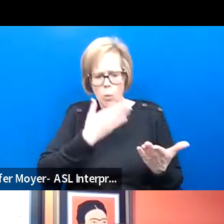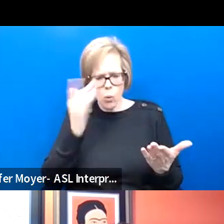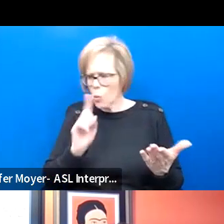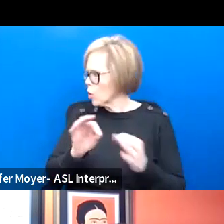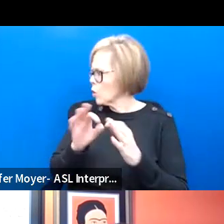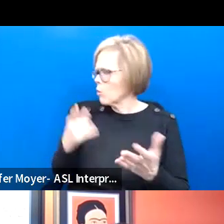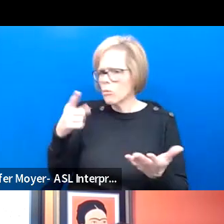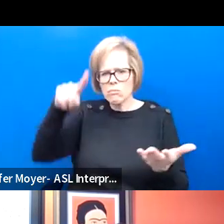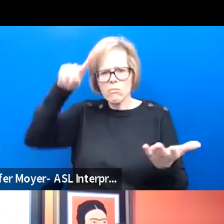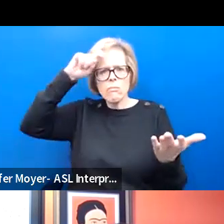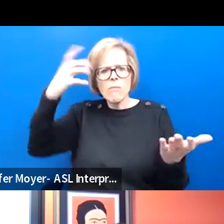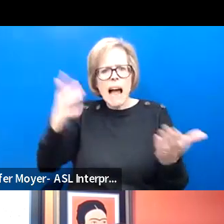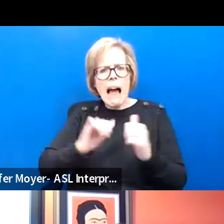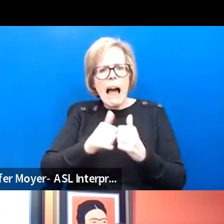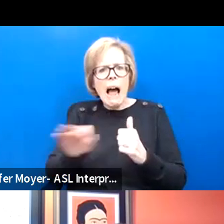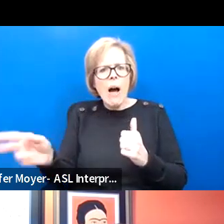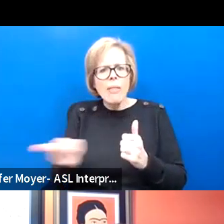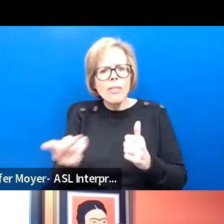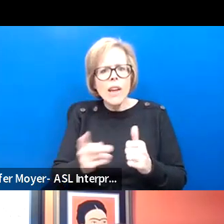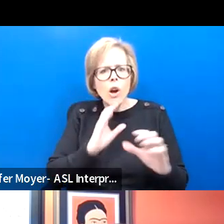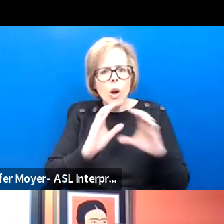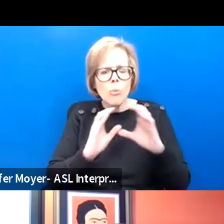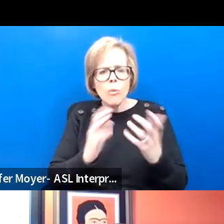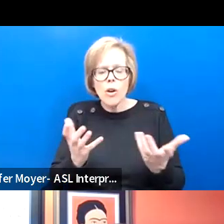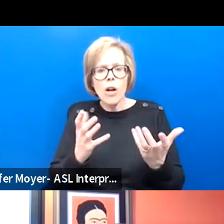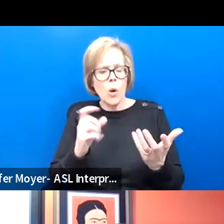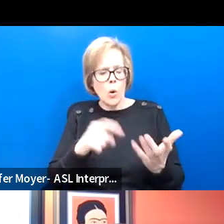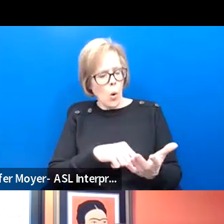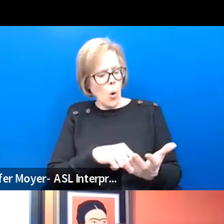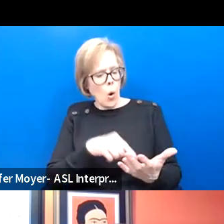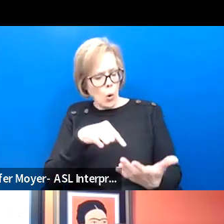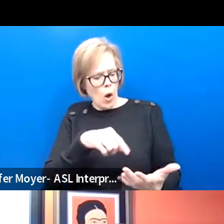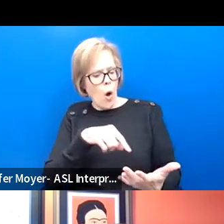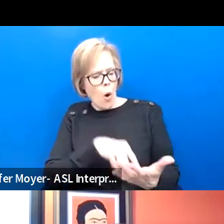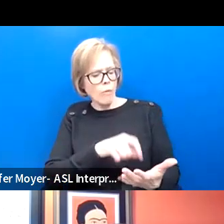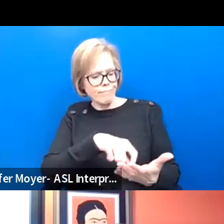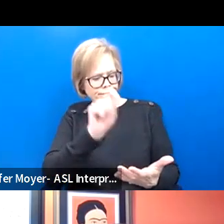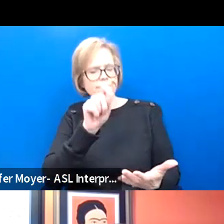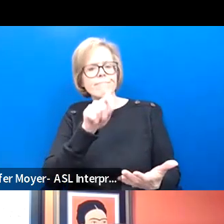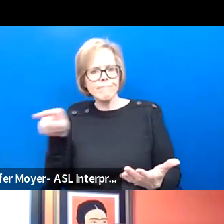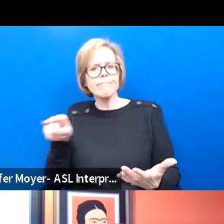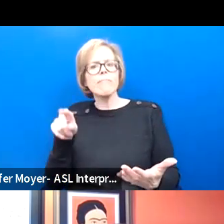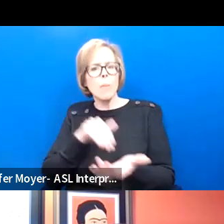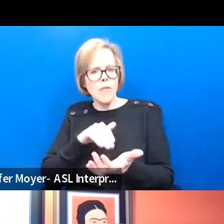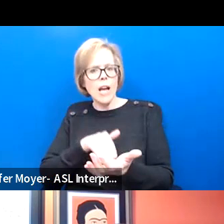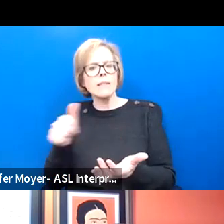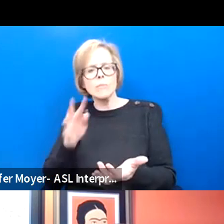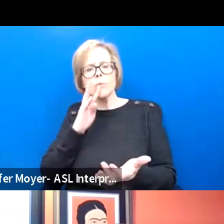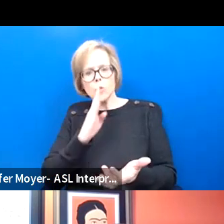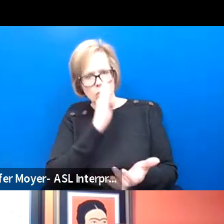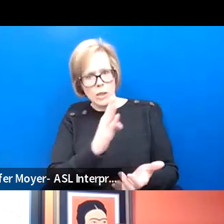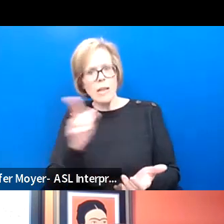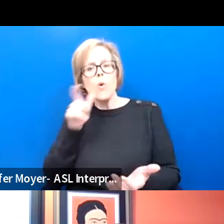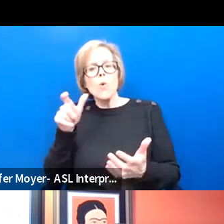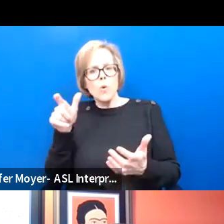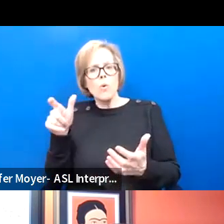weren't wondering, how did somebody communicate with this patient? It was clearly delineated that it was the provider who was assessed